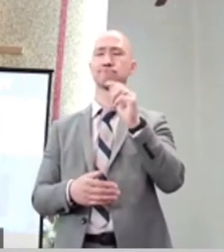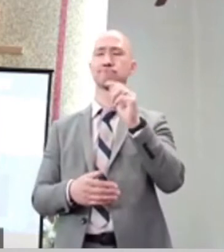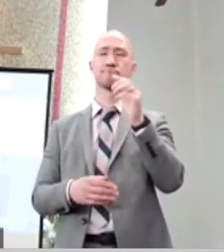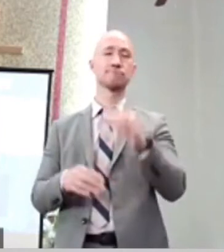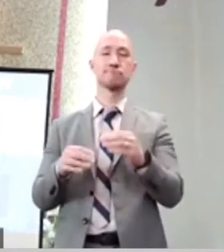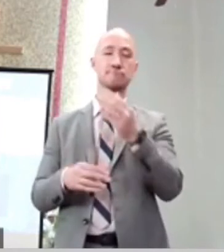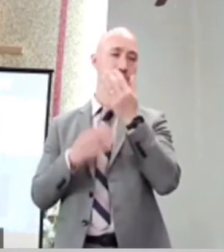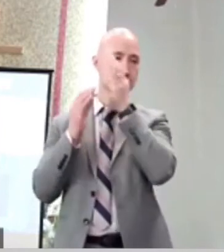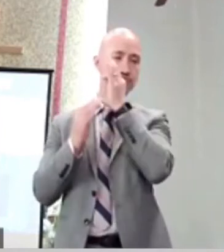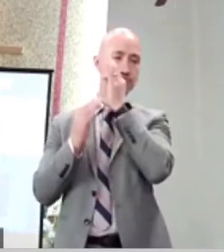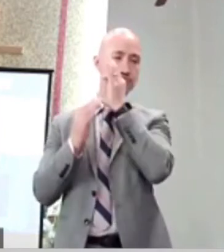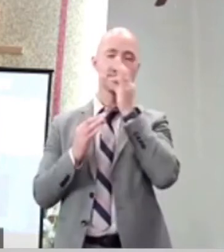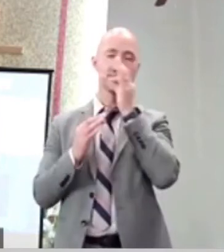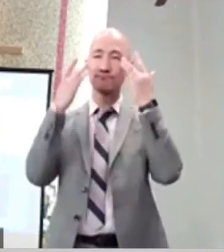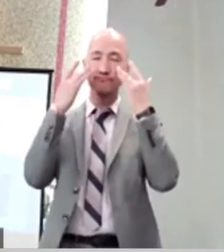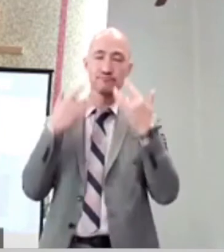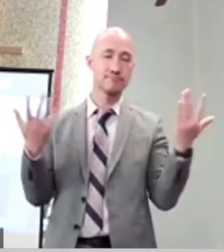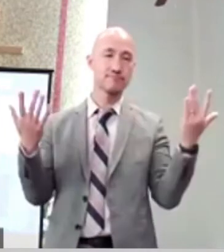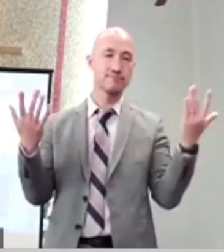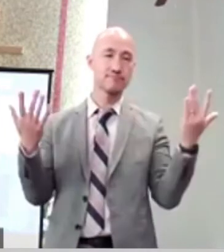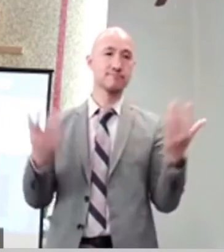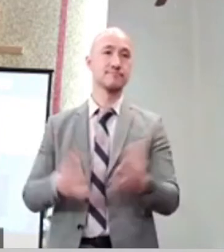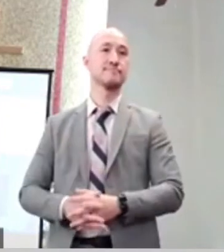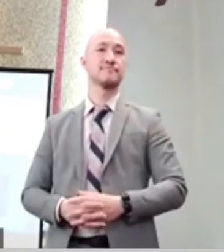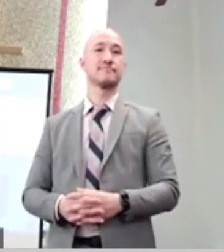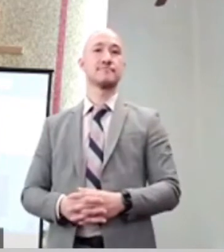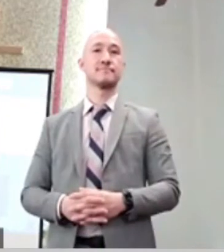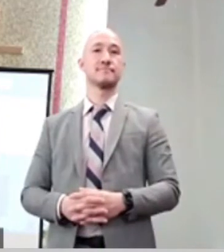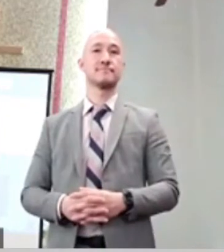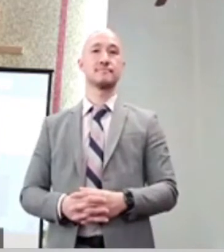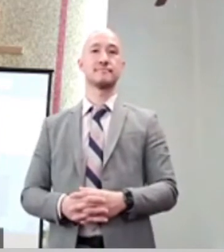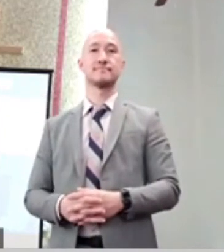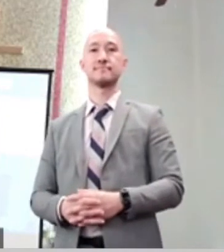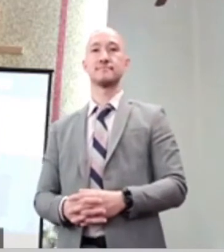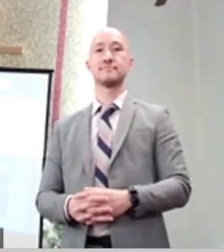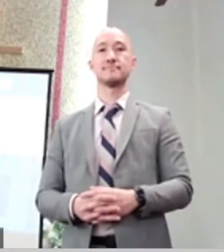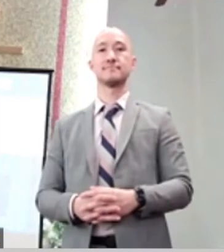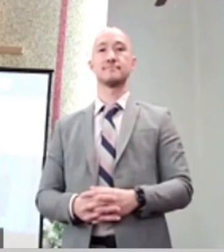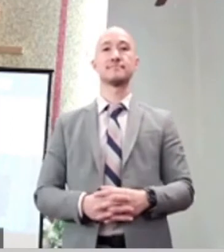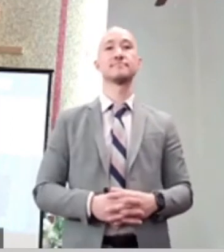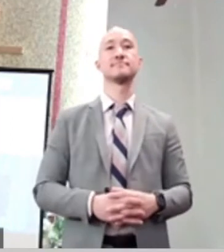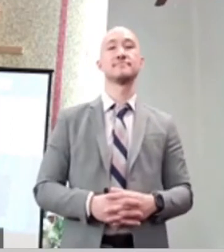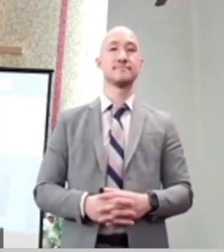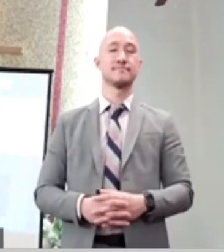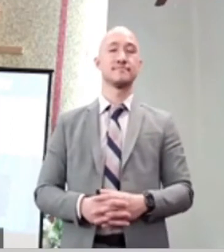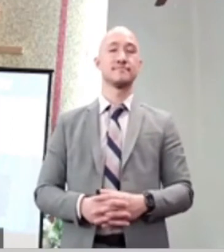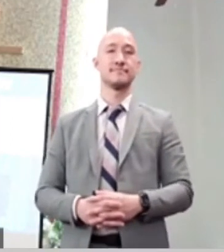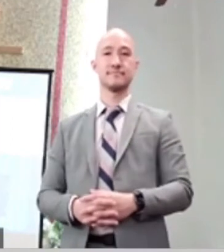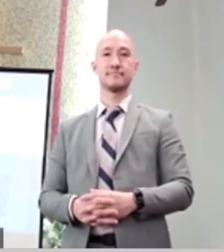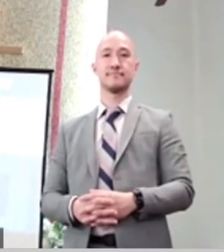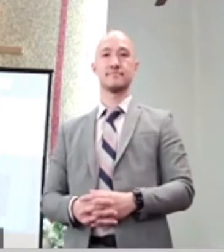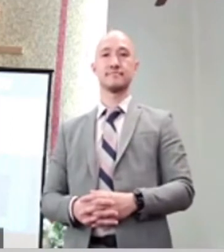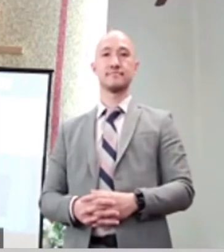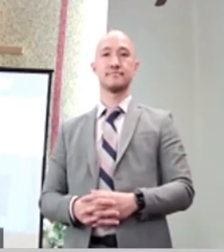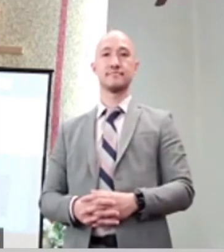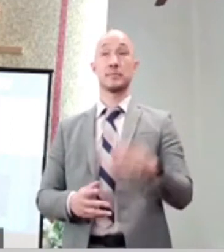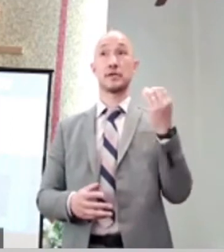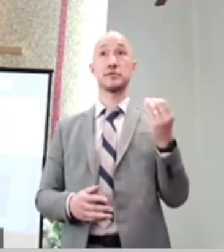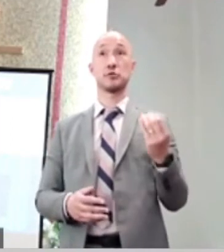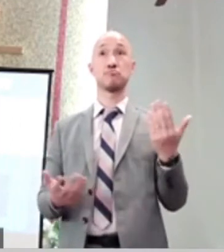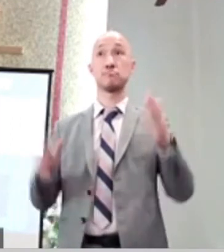Moses, they're not dead. They are living. I am the God of the living. And that's probably why we enjoy